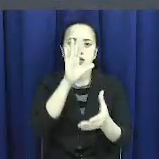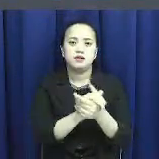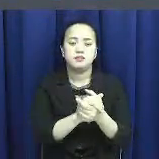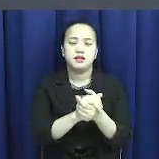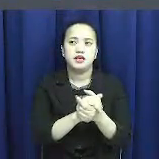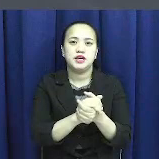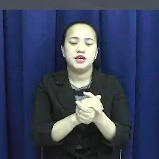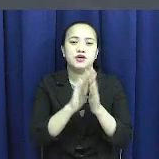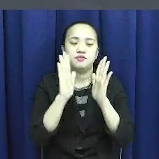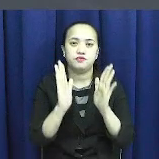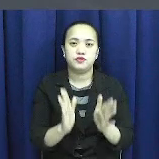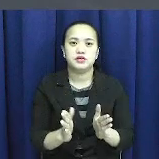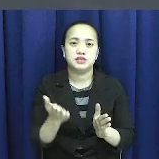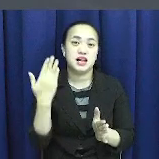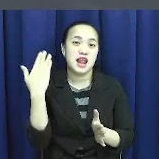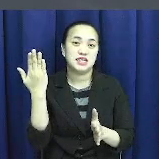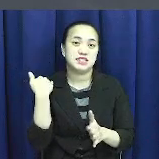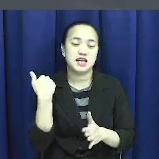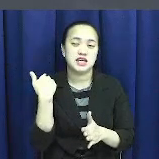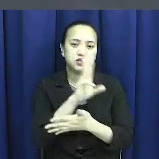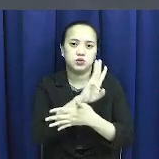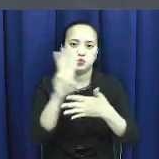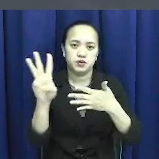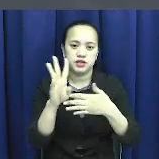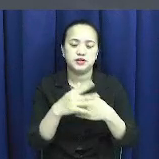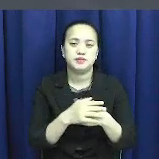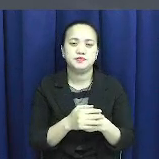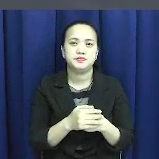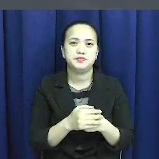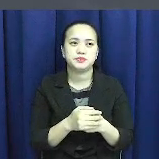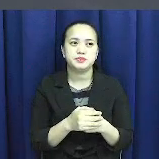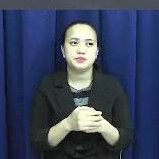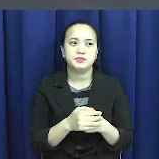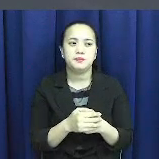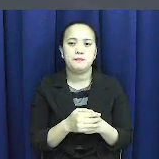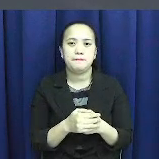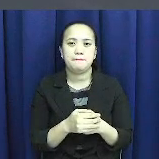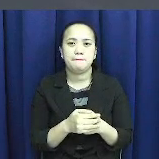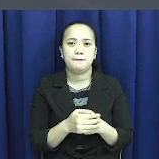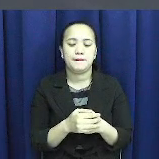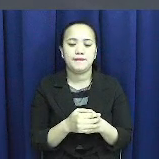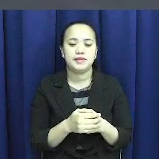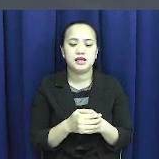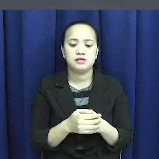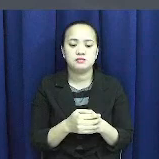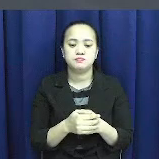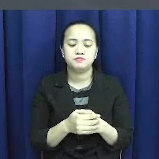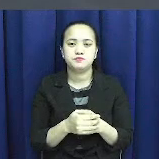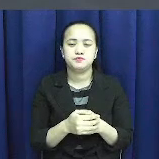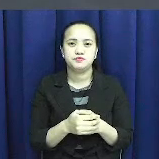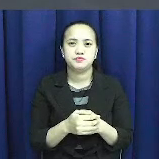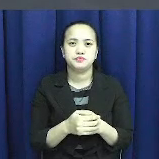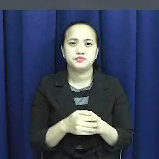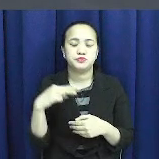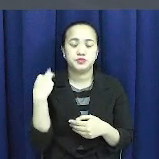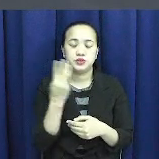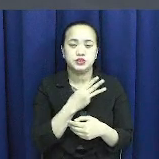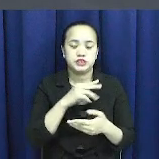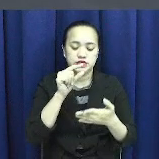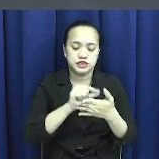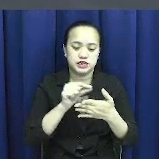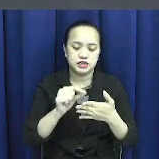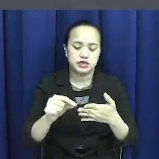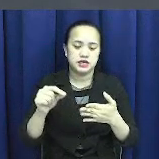last week, para po, baka nakalimutan nyo na po, ano po, yung pag-aaral po natin na yan. May babasahin lamang po ako dito po sa